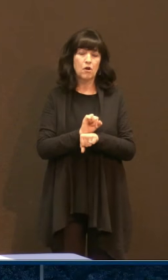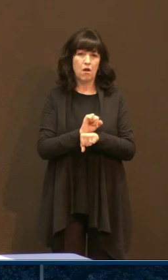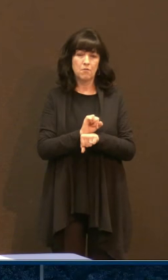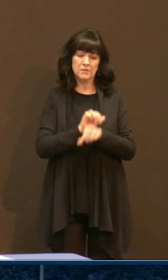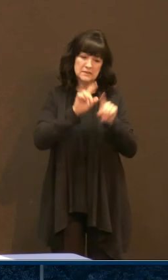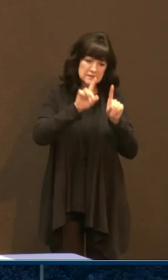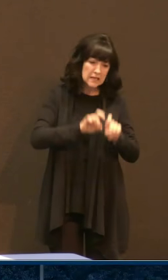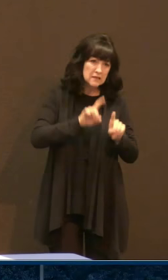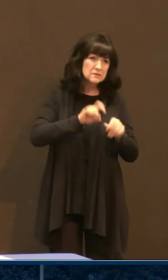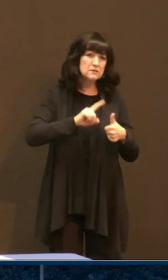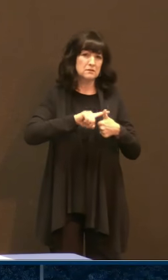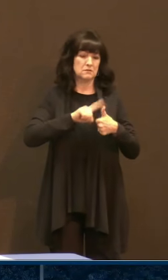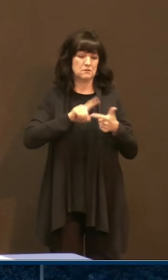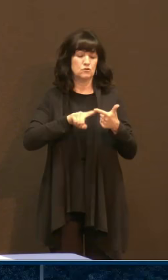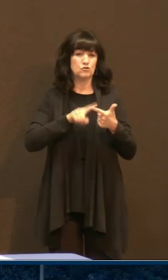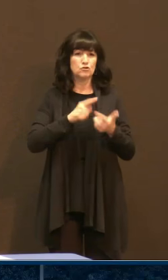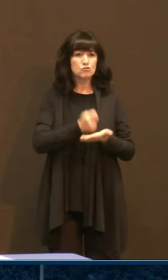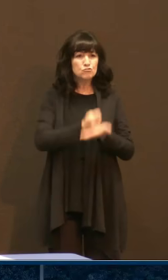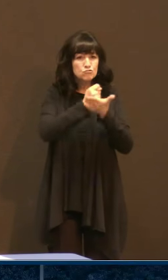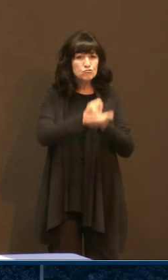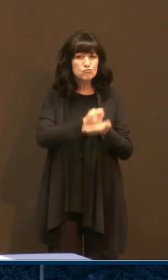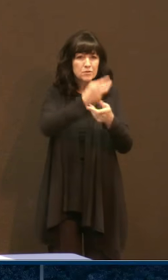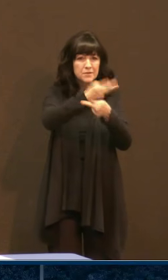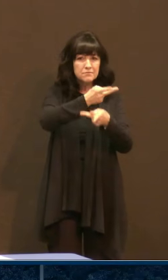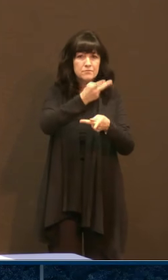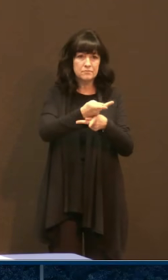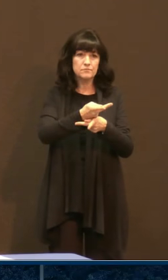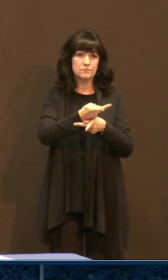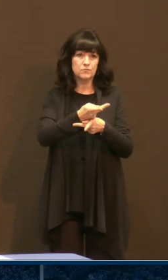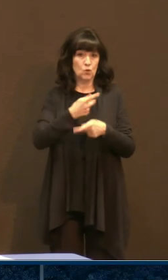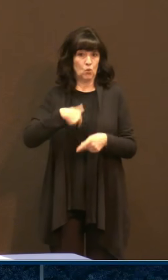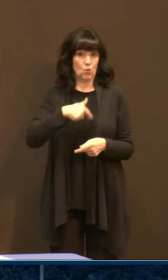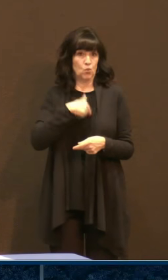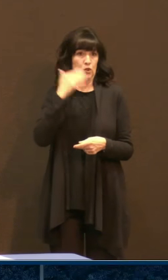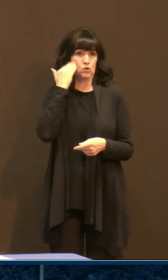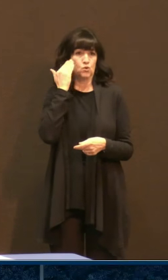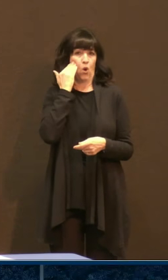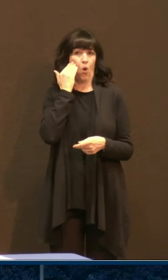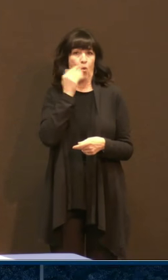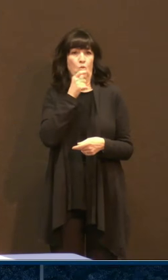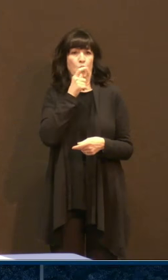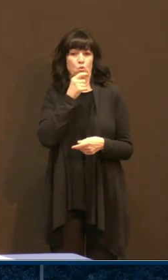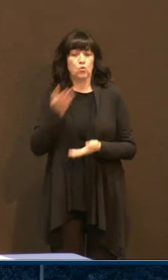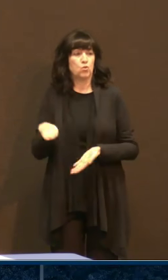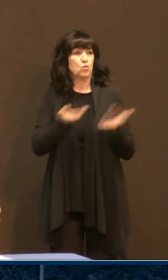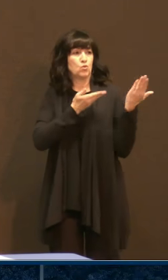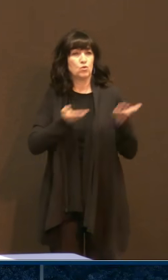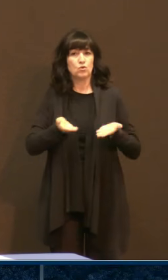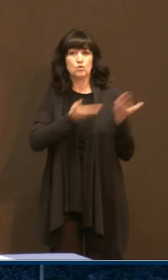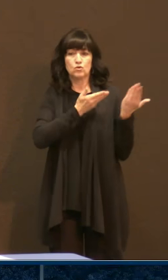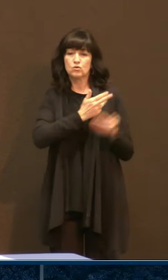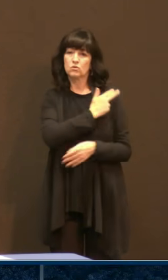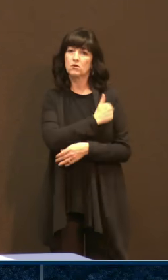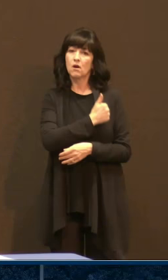testing, treatment, and all of the rest. We know who's in the hospital. We don't completely know